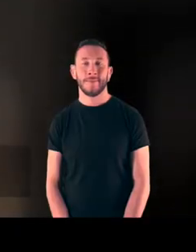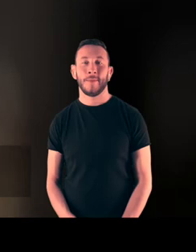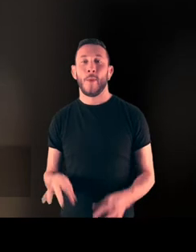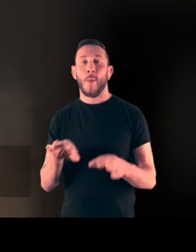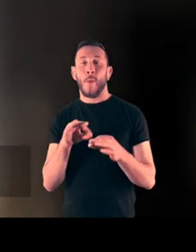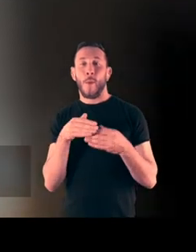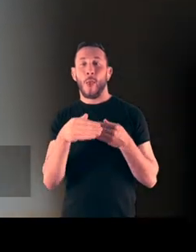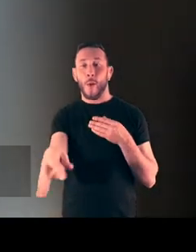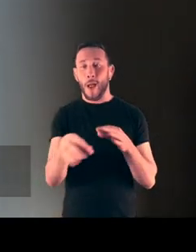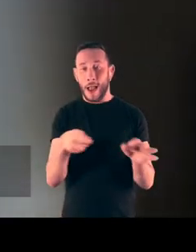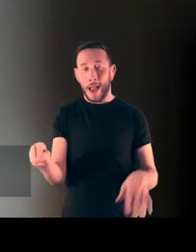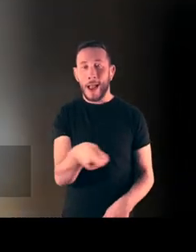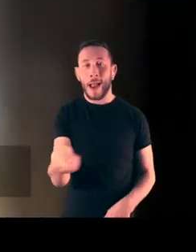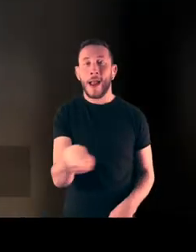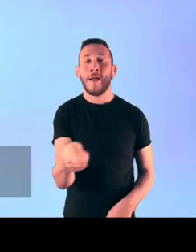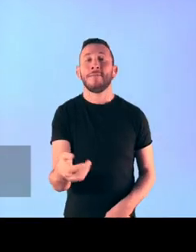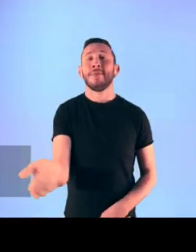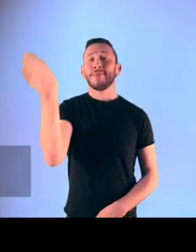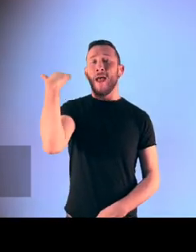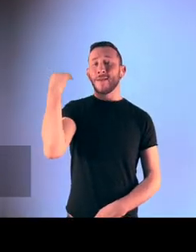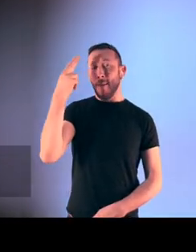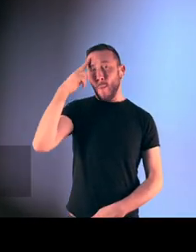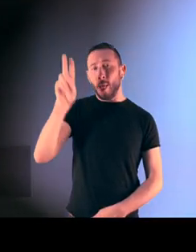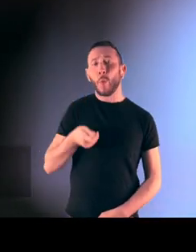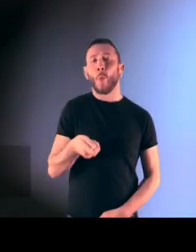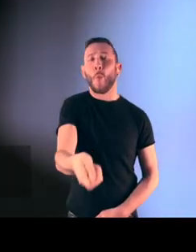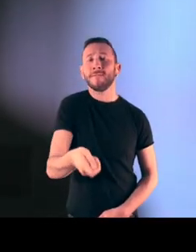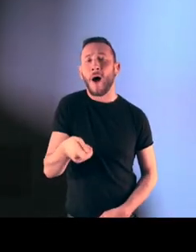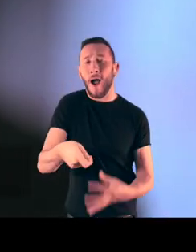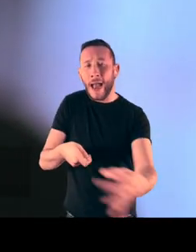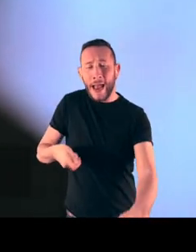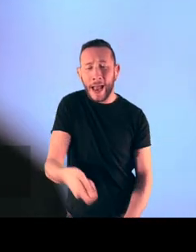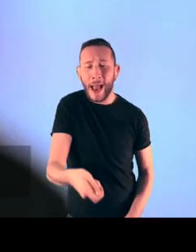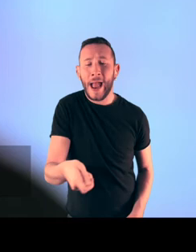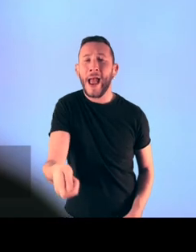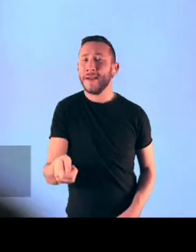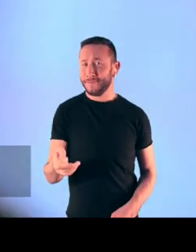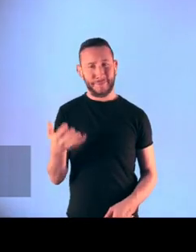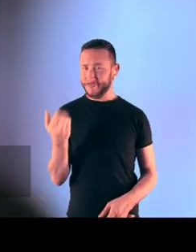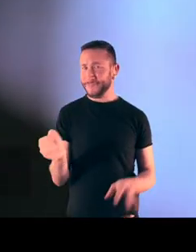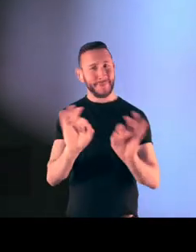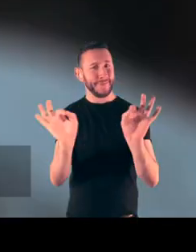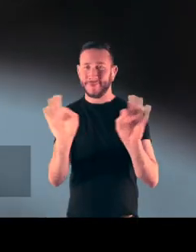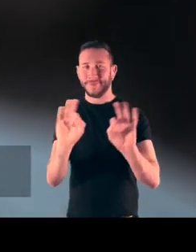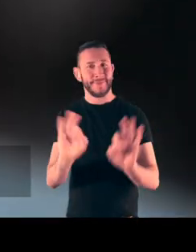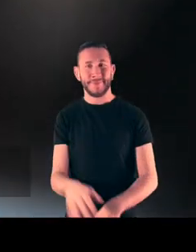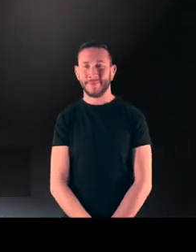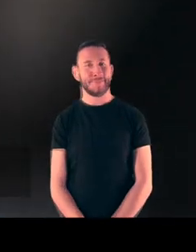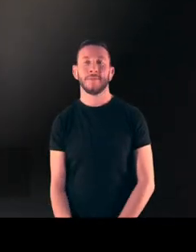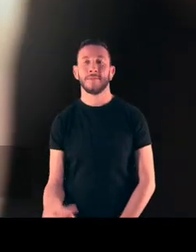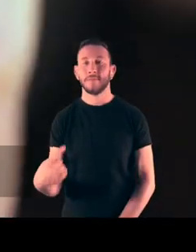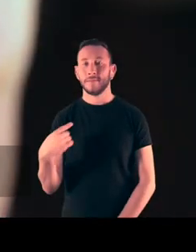It was actually a planned lesson, which was perhaps the most important thing that we were doing. To